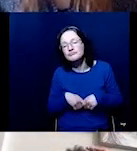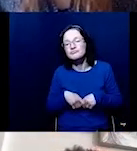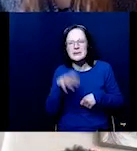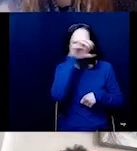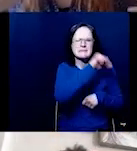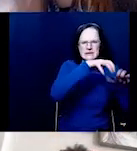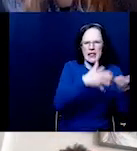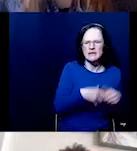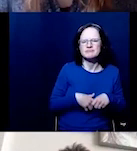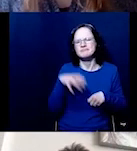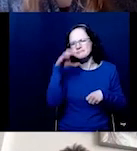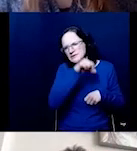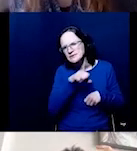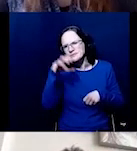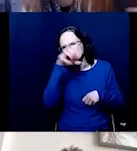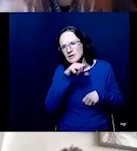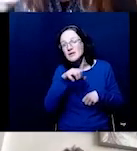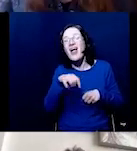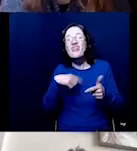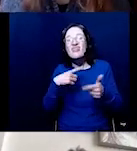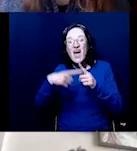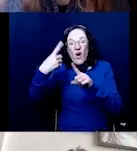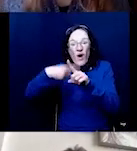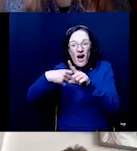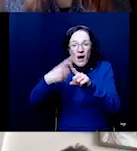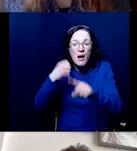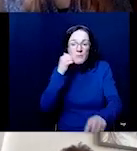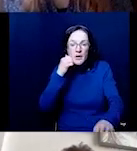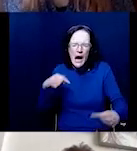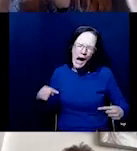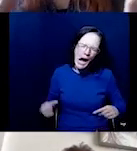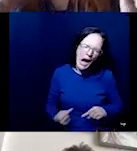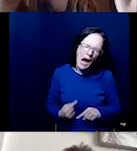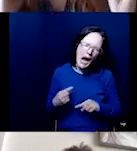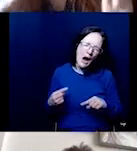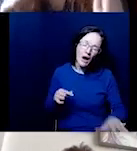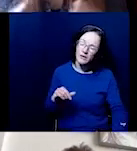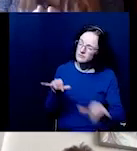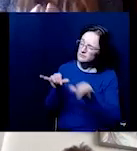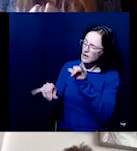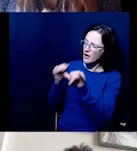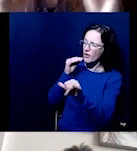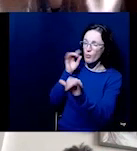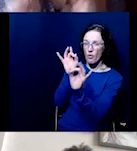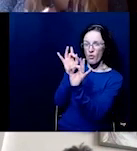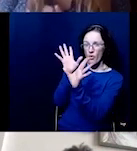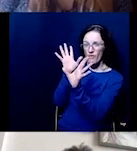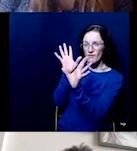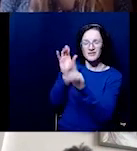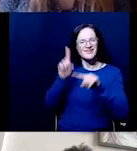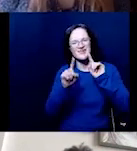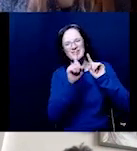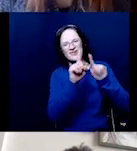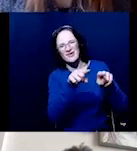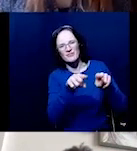also because you're a cis woman. So yeah, so that's another example. There's also man interrupting and